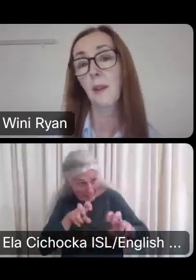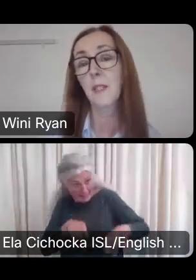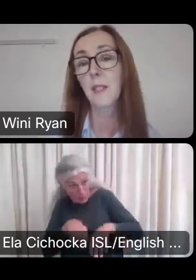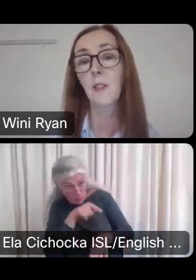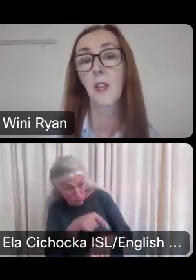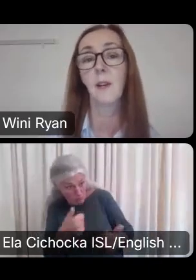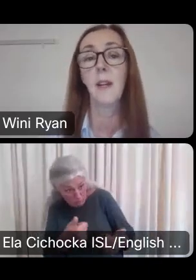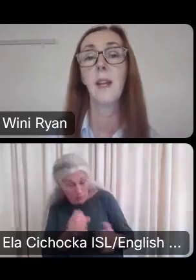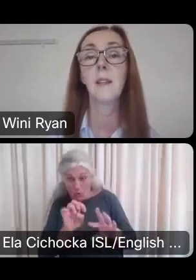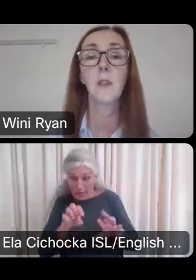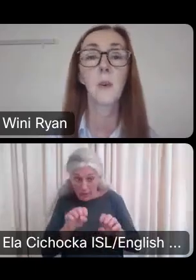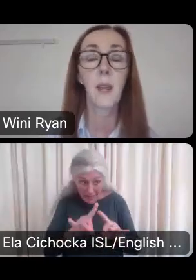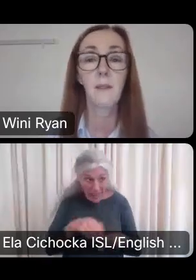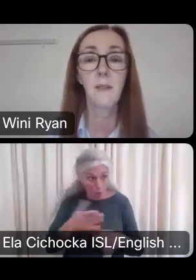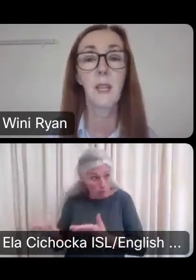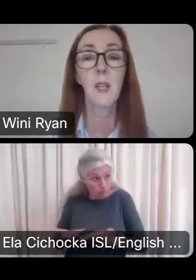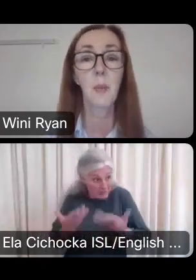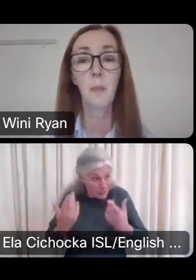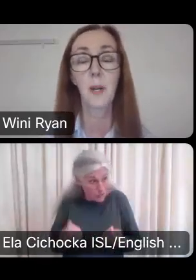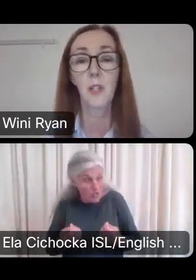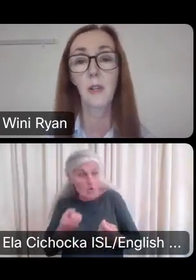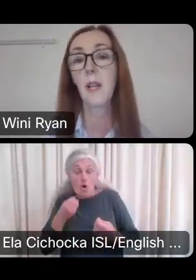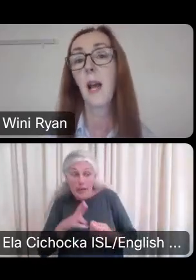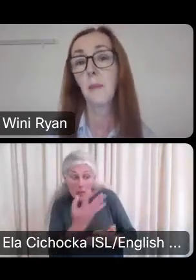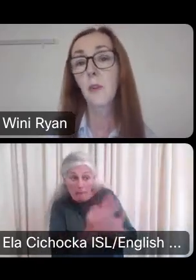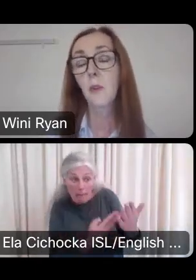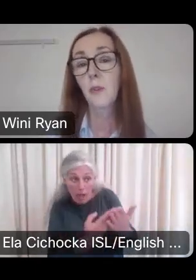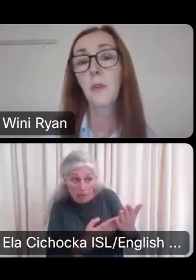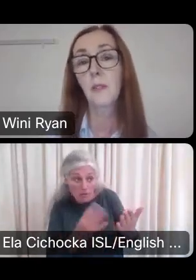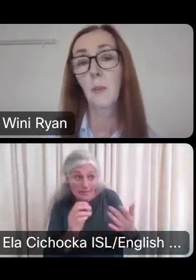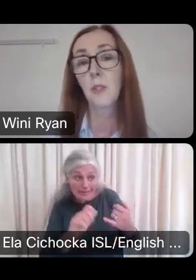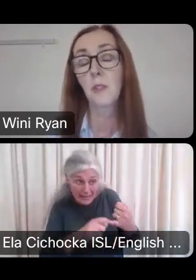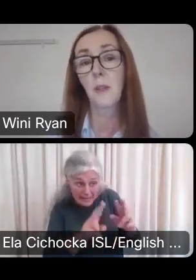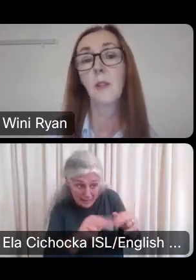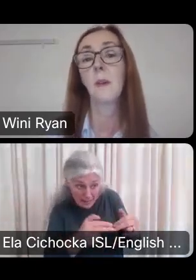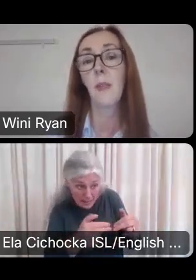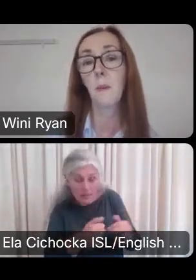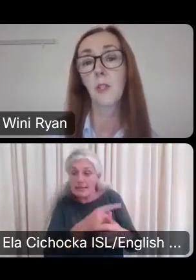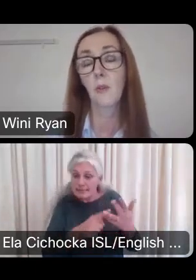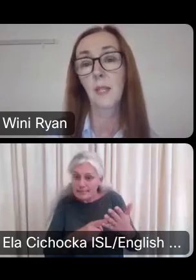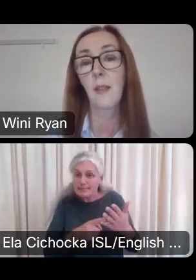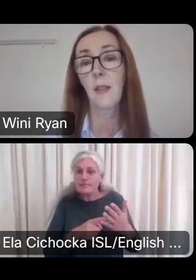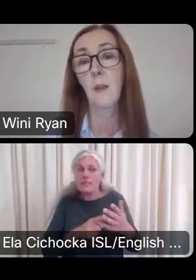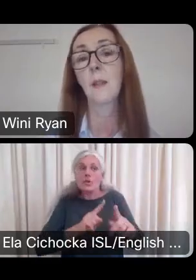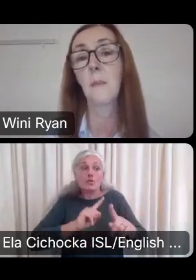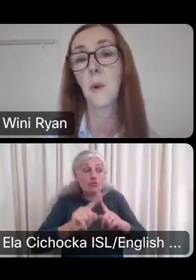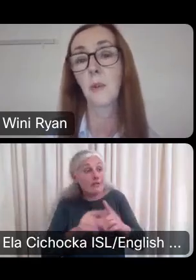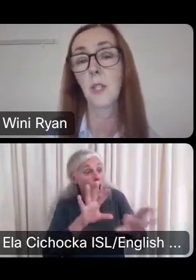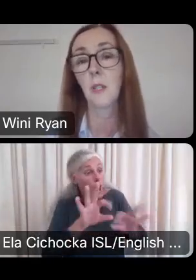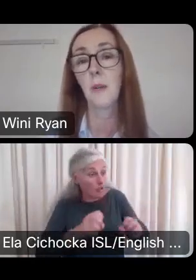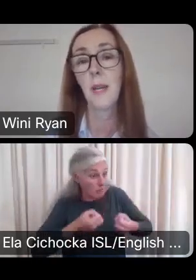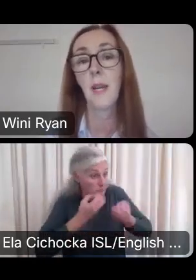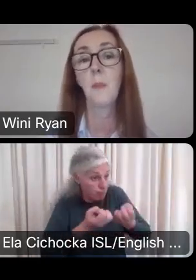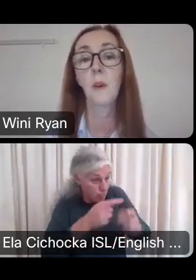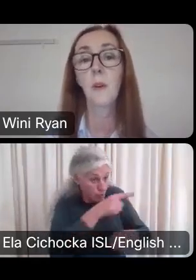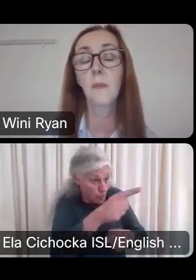okay if I take the chair? Is it okay if I take your blood pressure? I'm going to go through these options with you, and then we'll talk together about what's important to